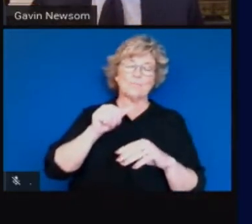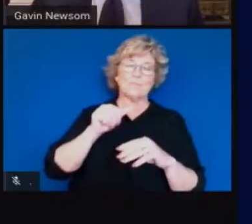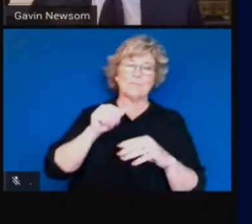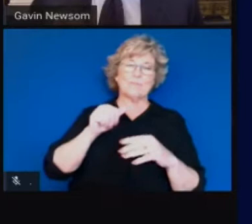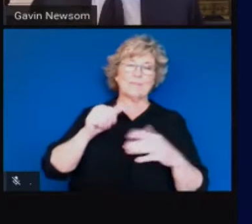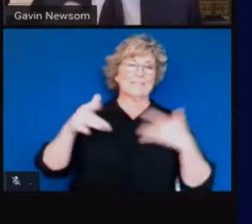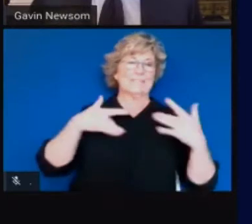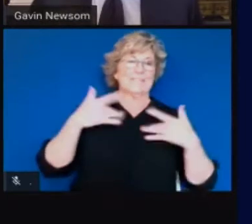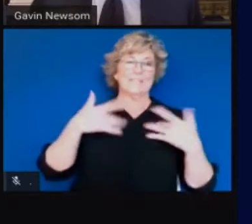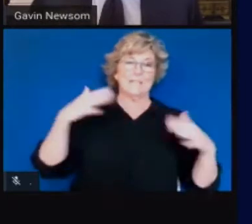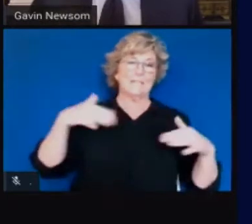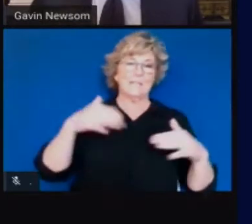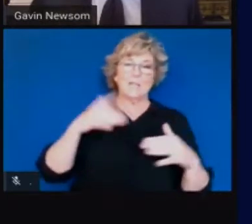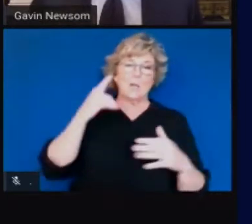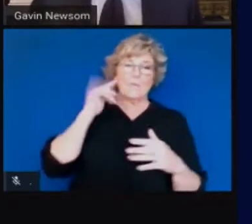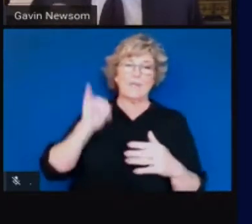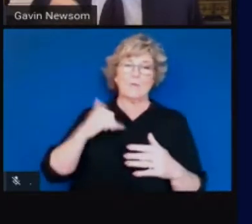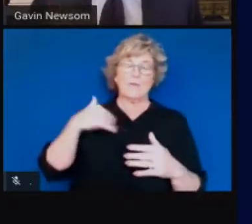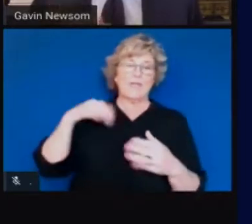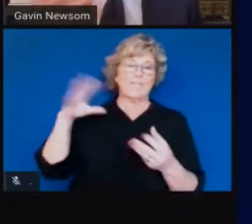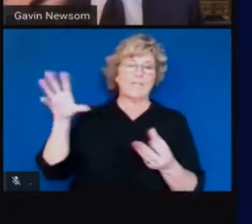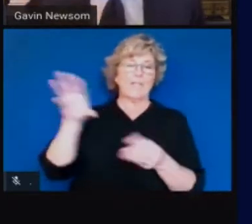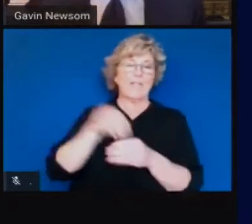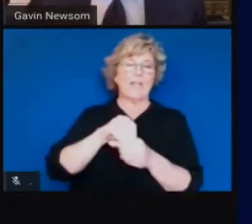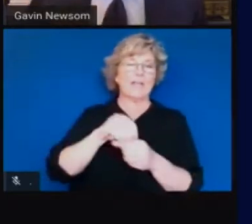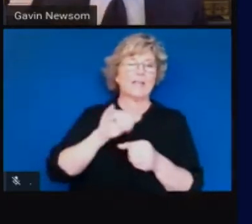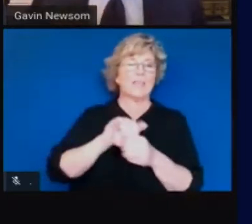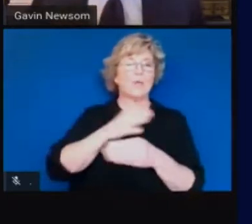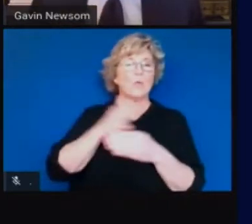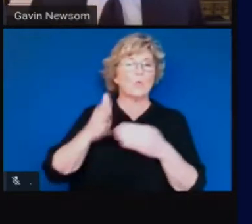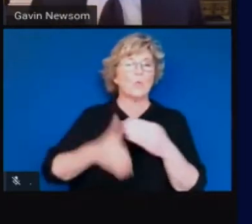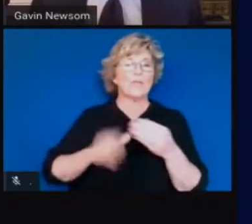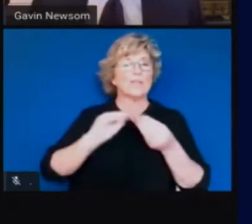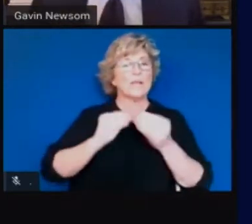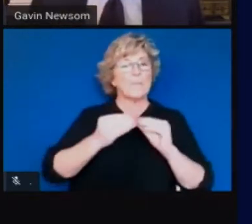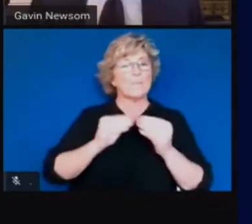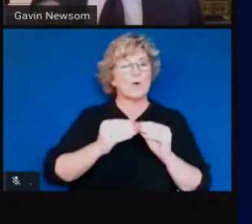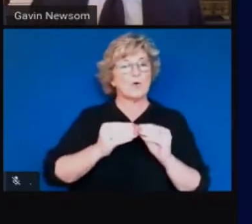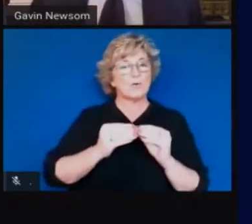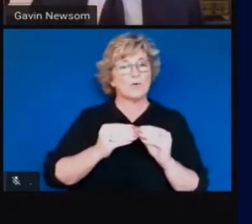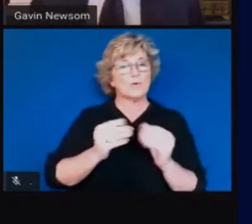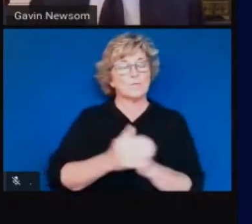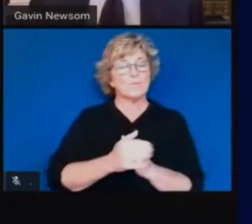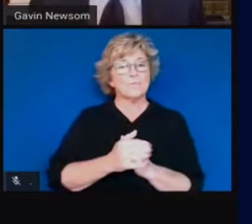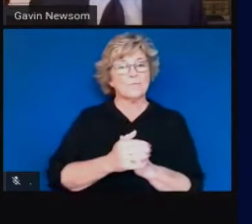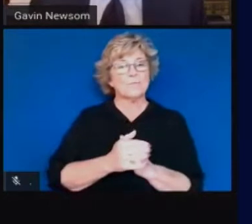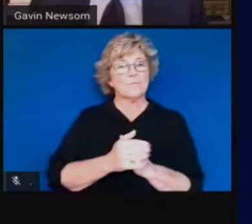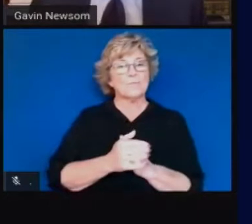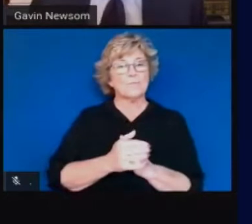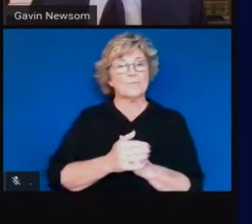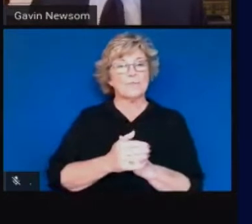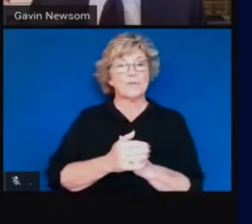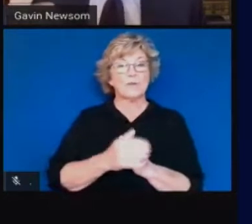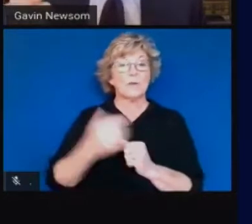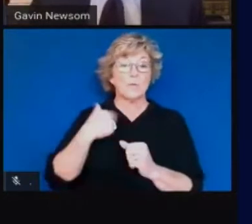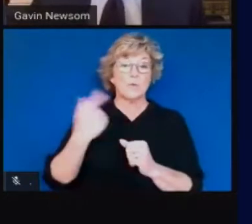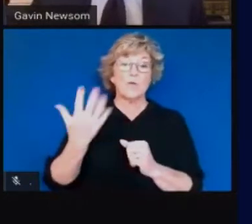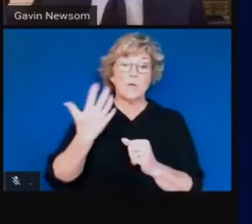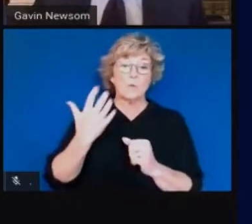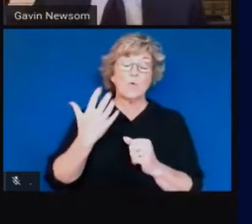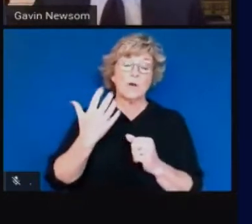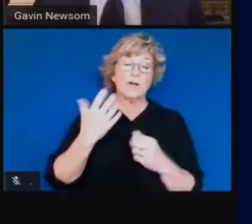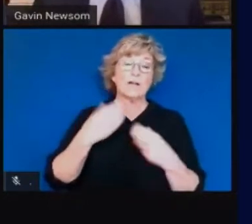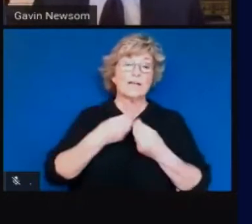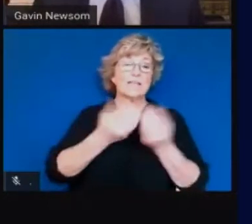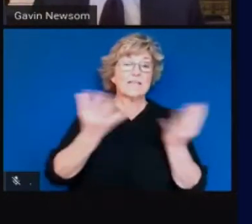close look at this in the next few days and of course make any that data always would make it available, but to give you